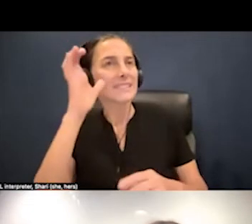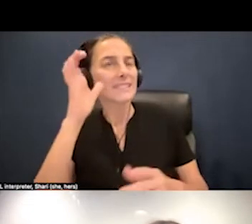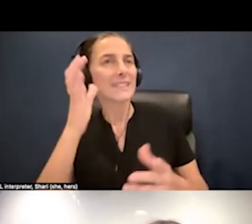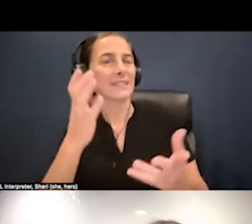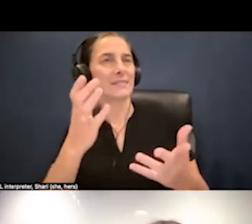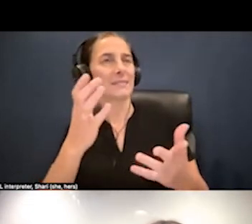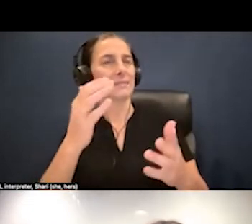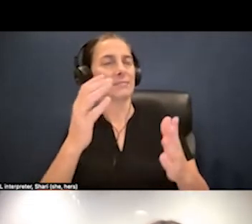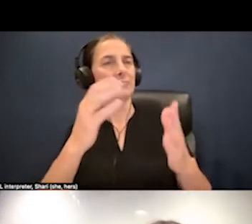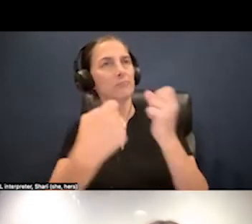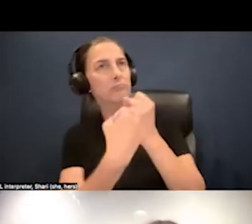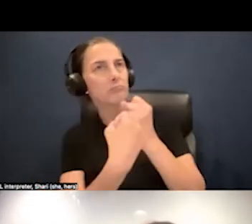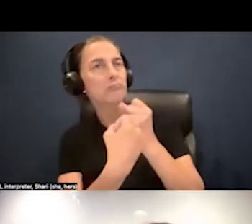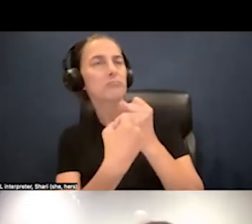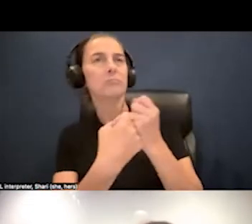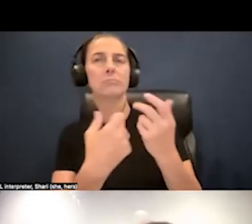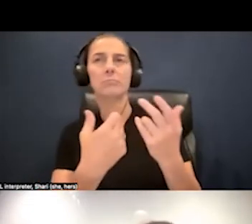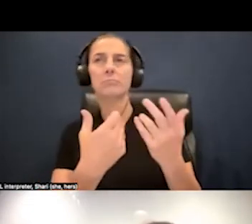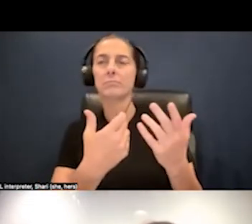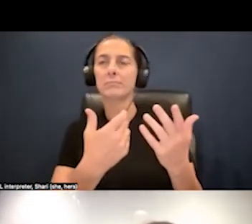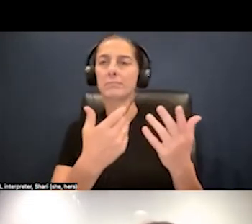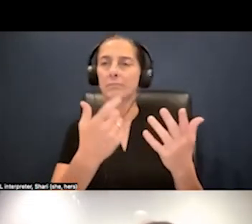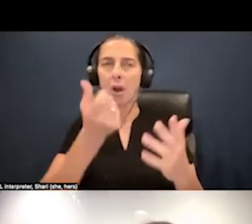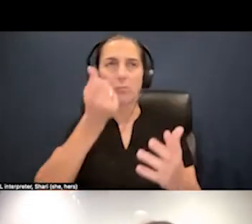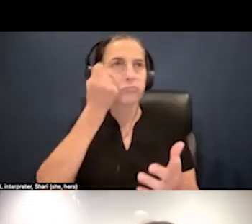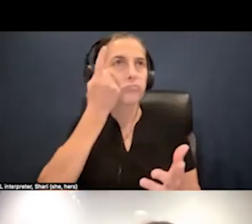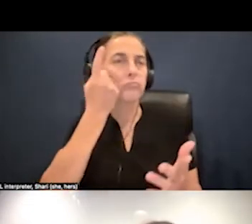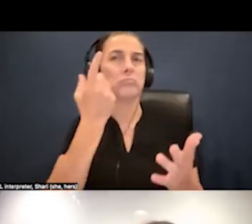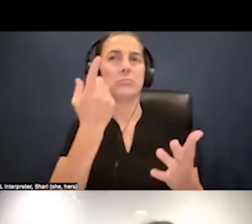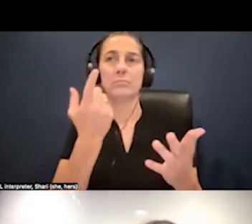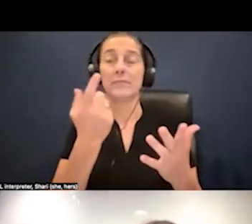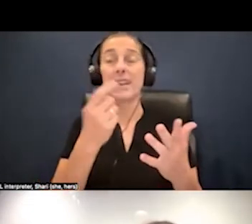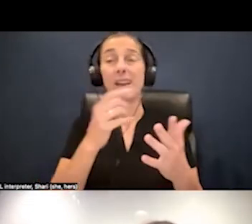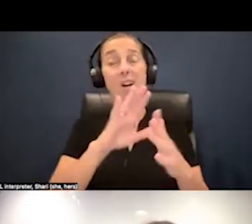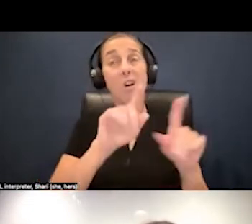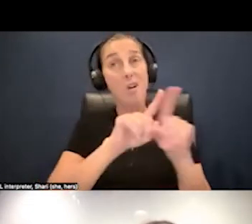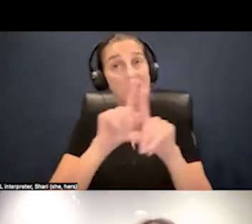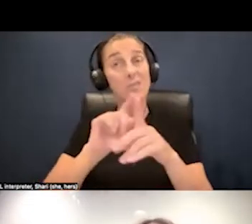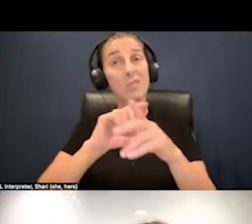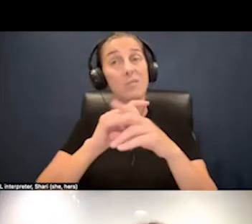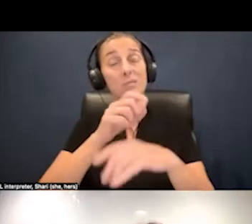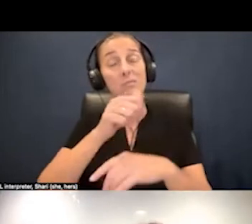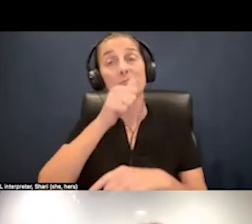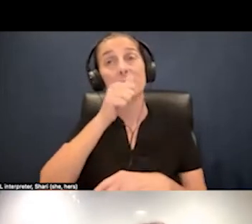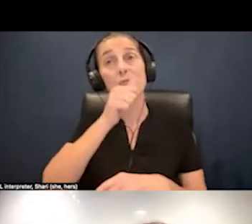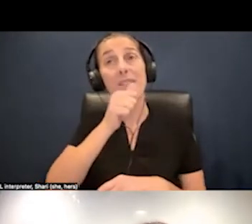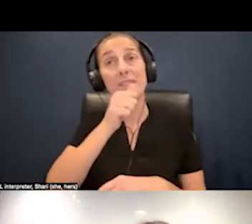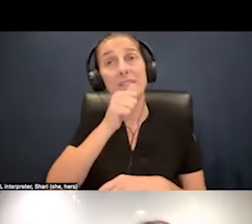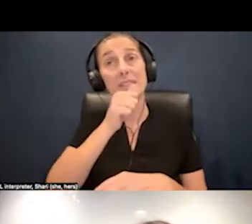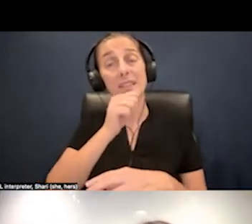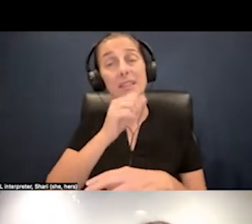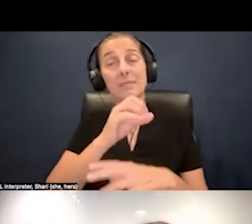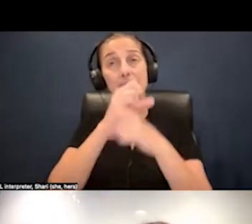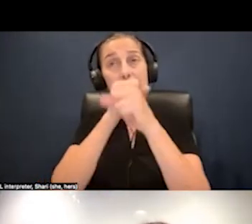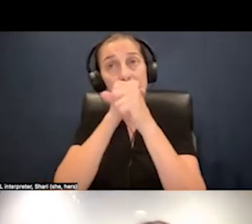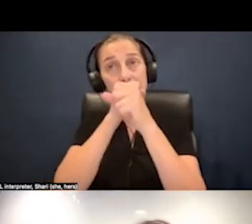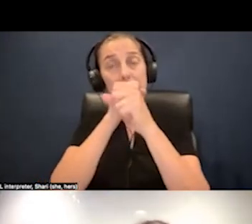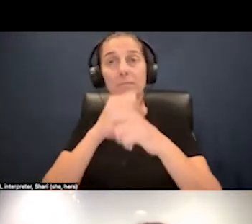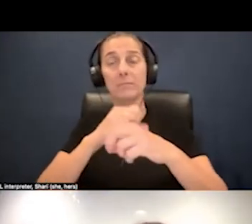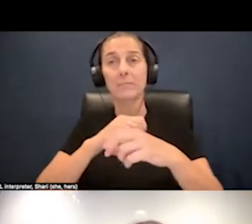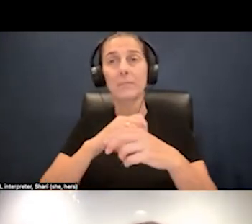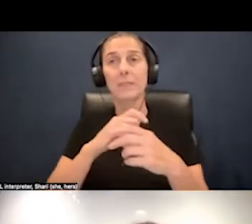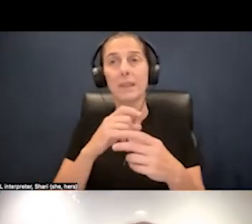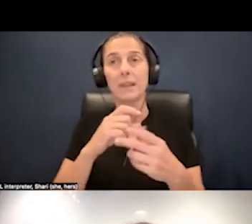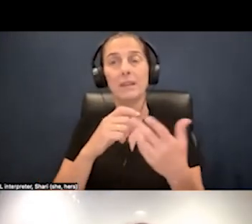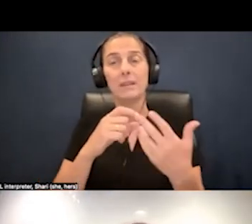compassionate, and also importantly, protecting your privacy, right? I mean, this is where trans broken arm